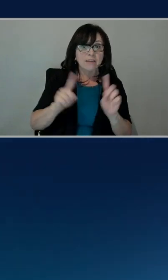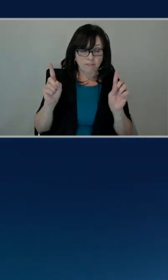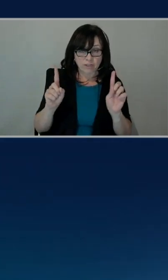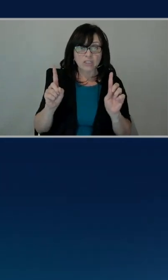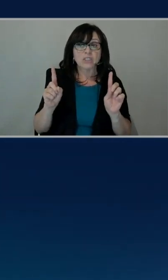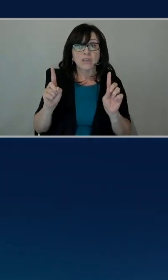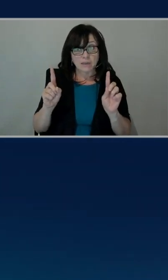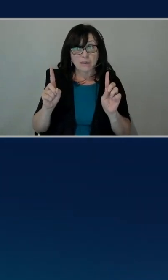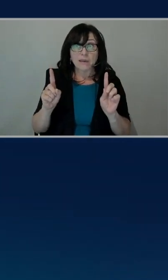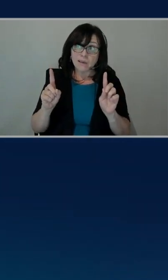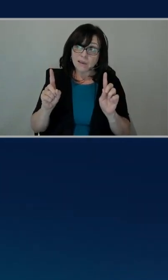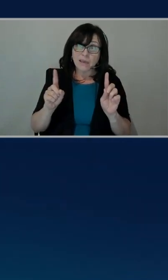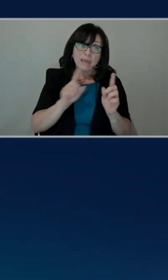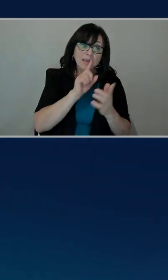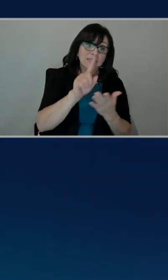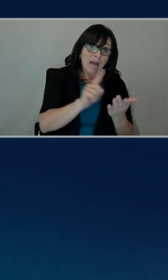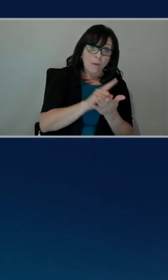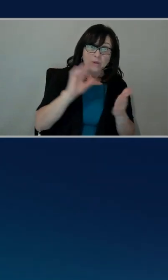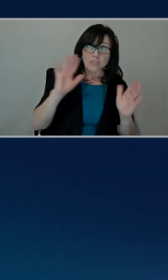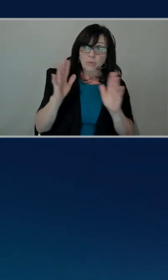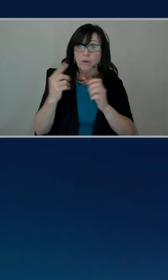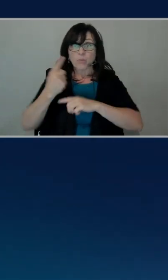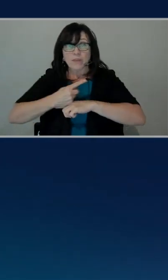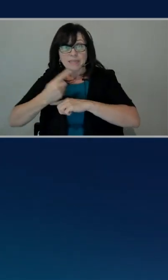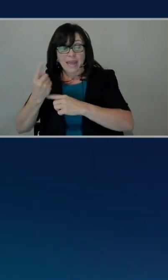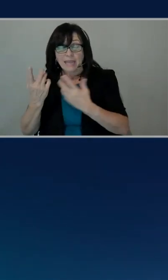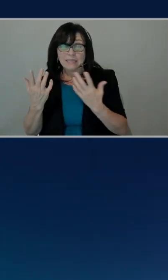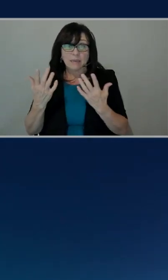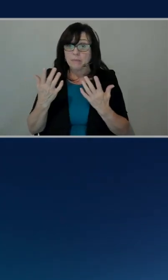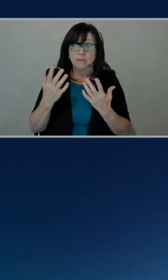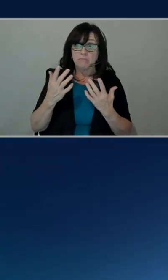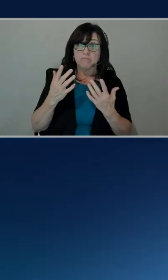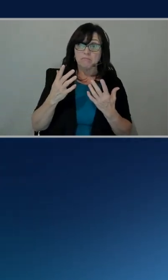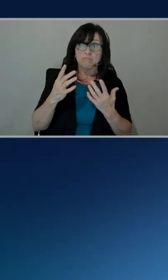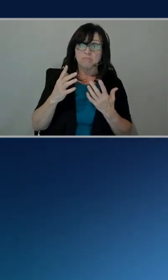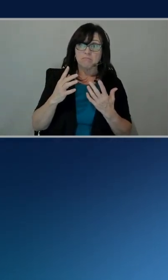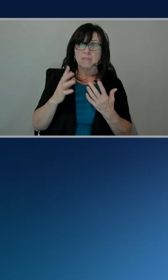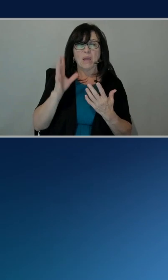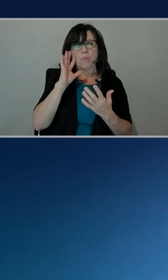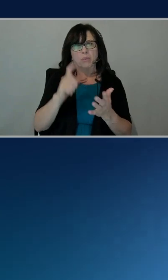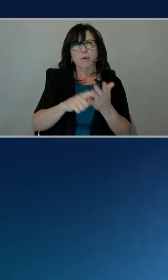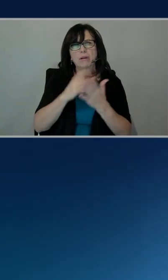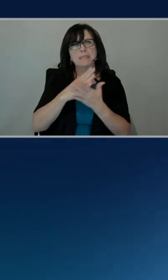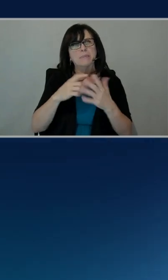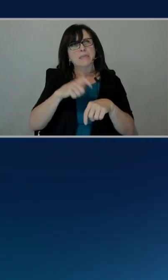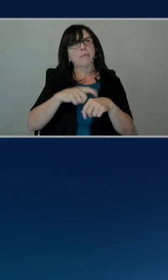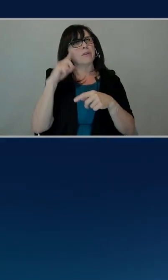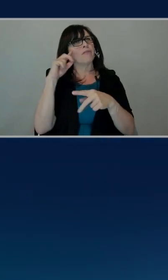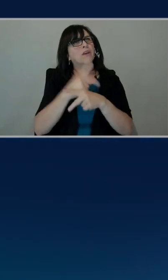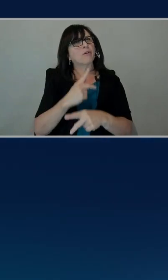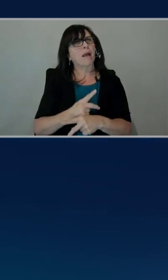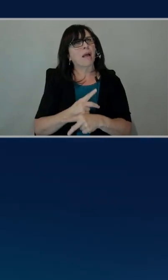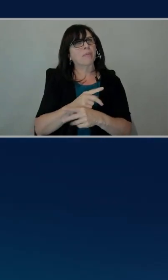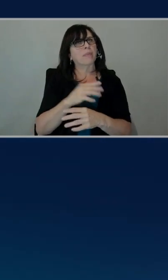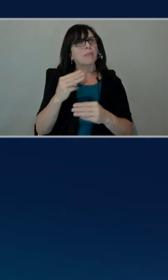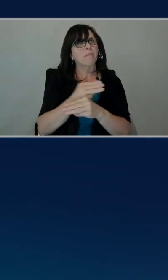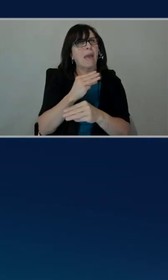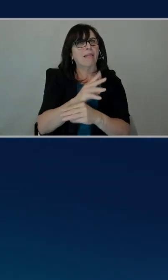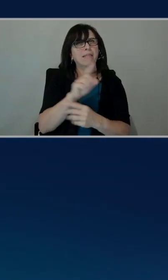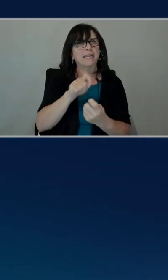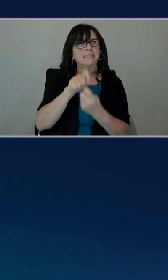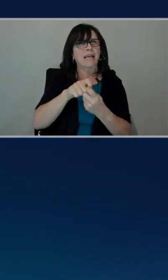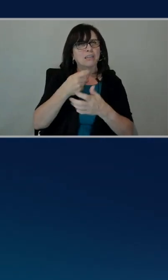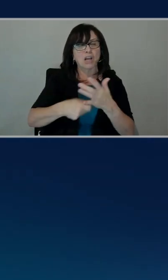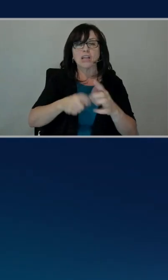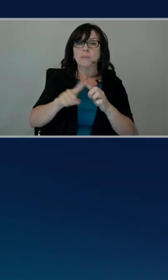is, hours versus days. It's the maths will take me some time to come up with that. Yeah, but literally that's what we're talking about.